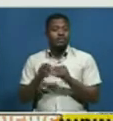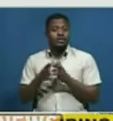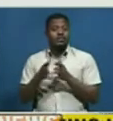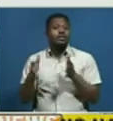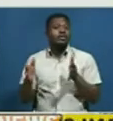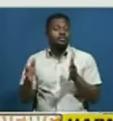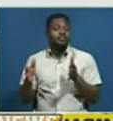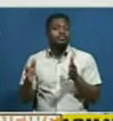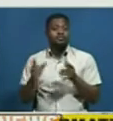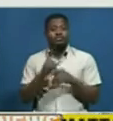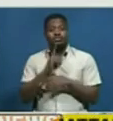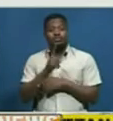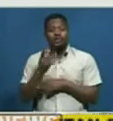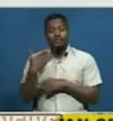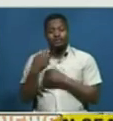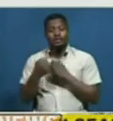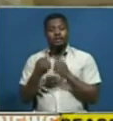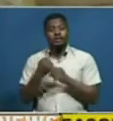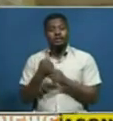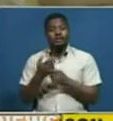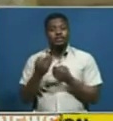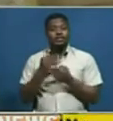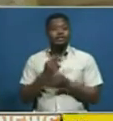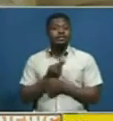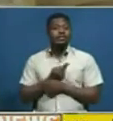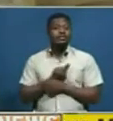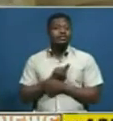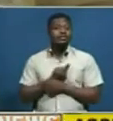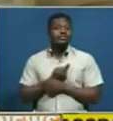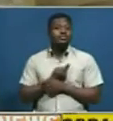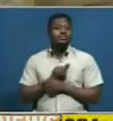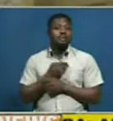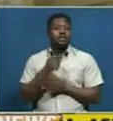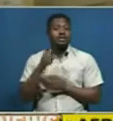tremendously. Last year, for instance, they gave us